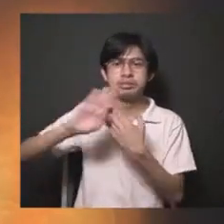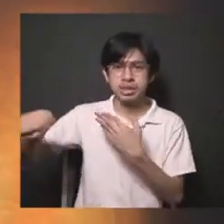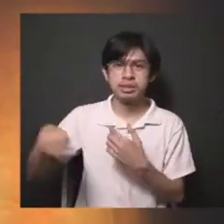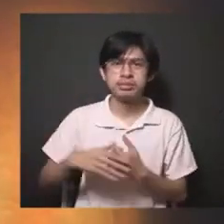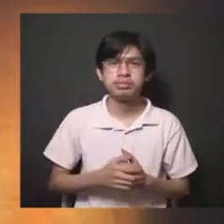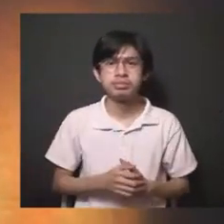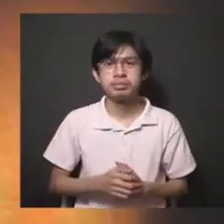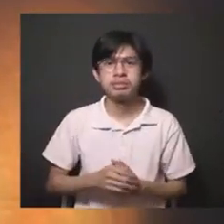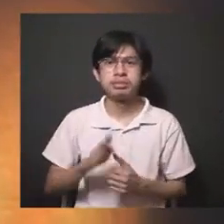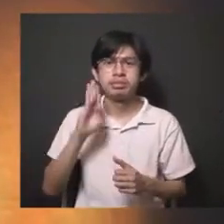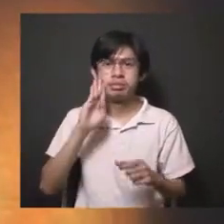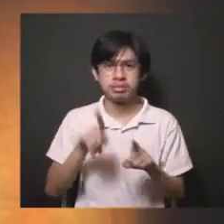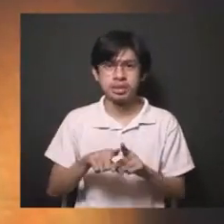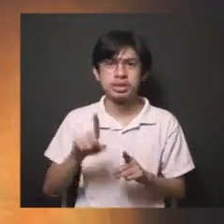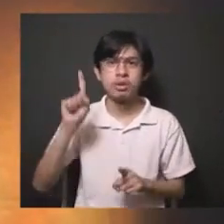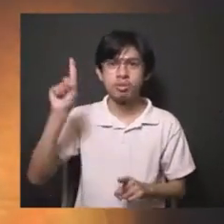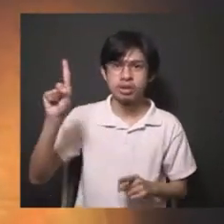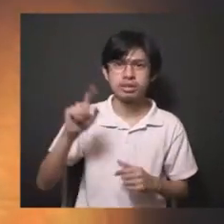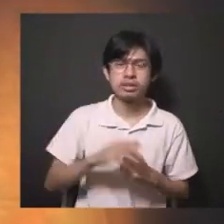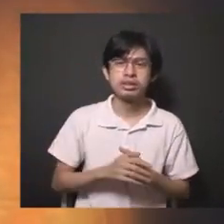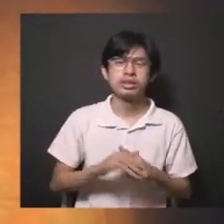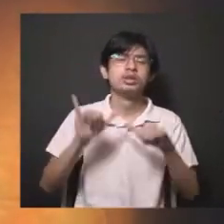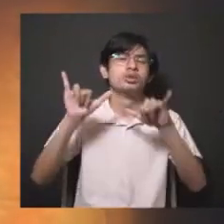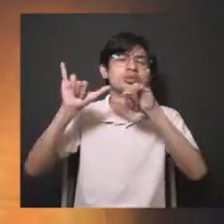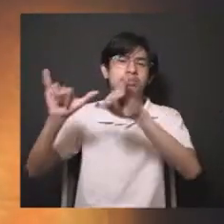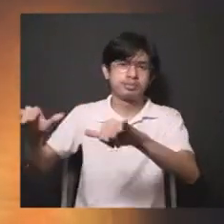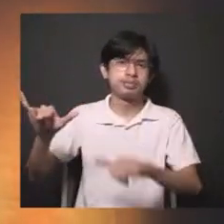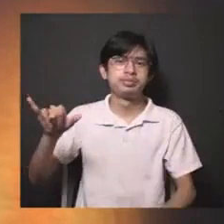to make sure that they come back to Egypt. And so